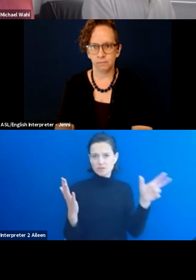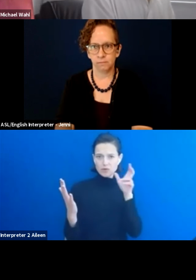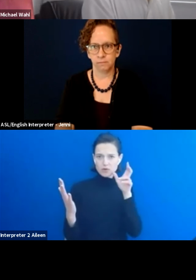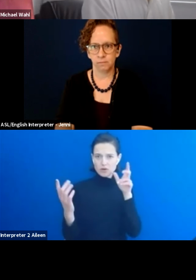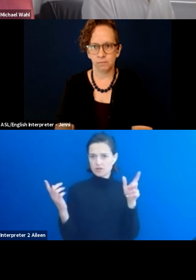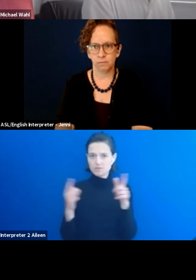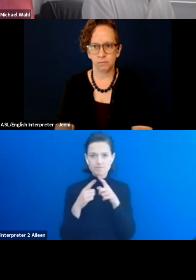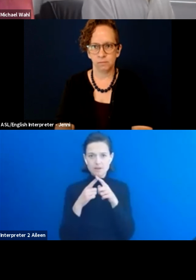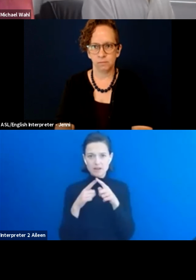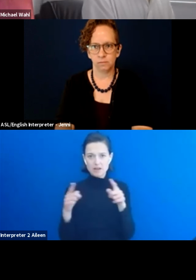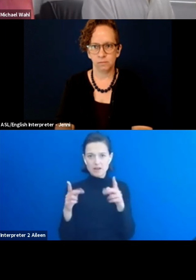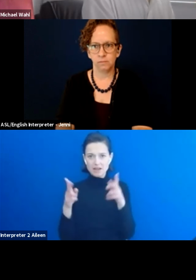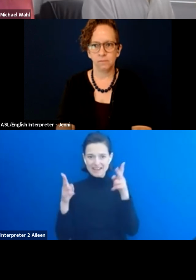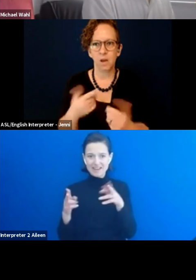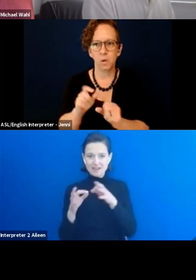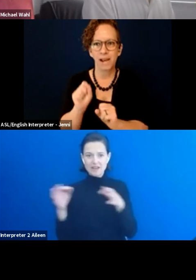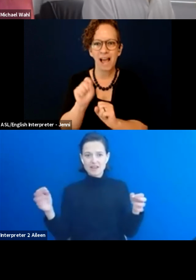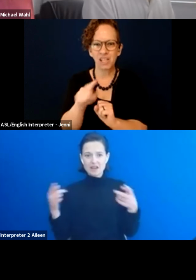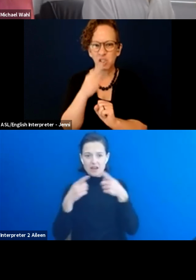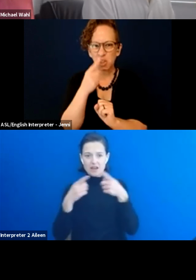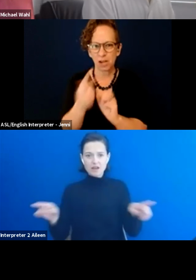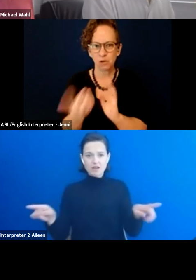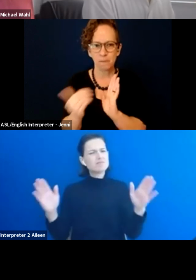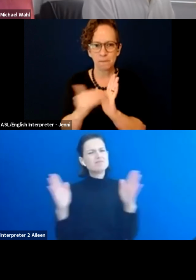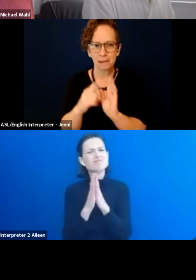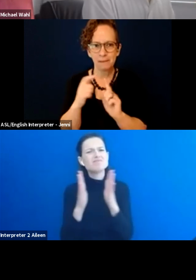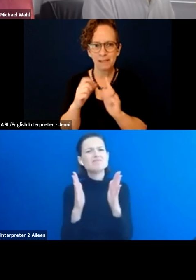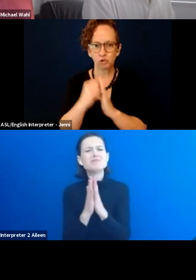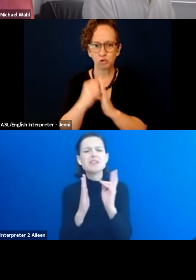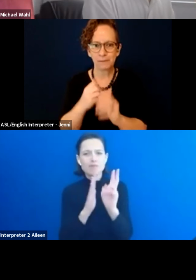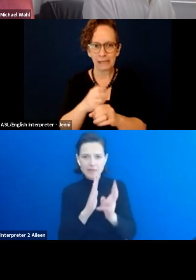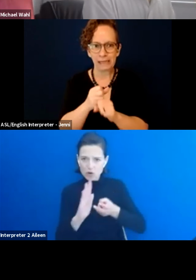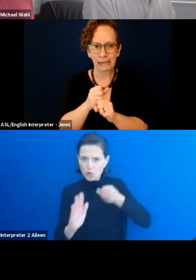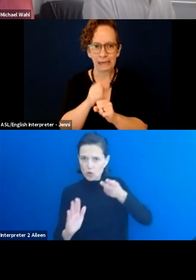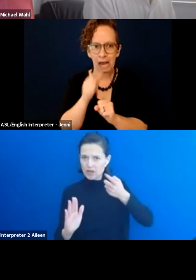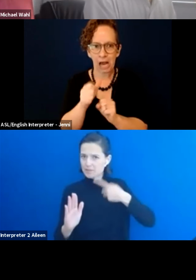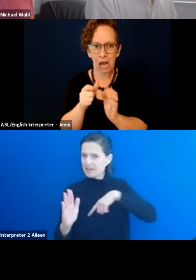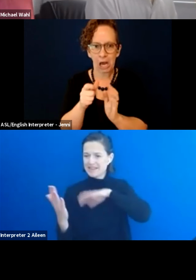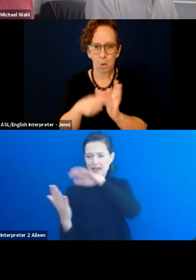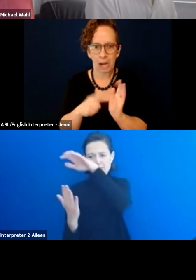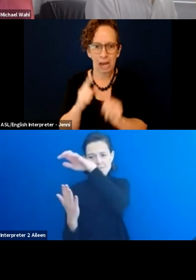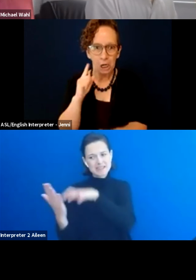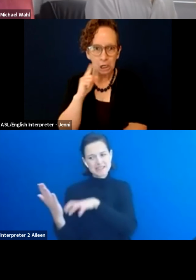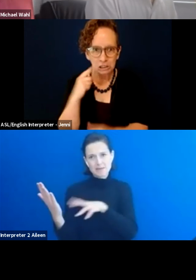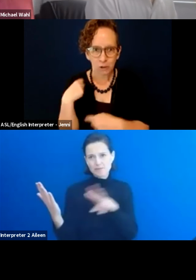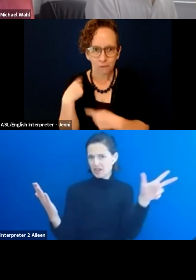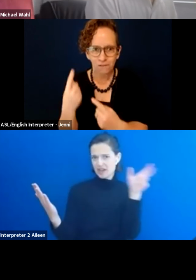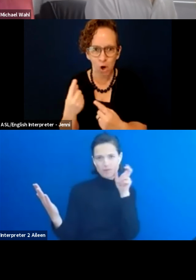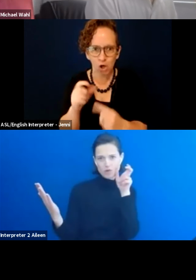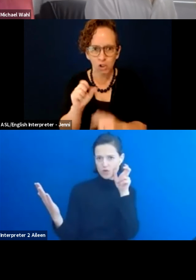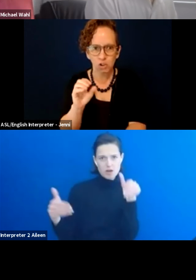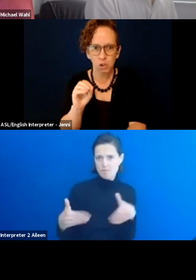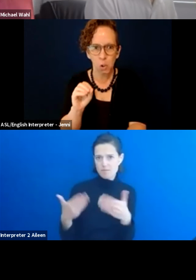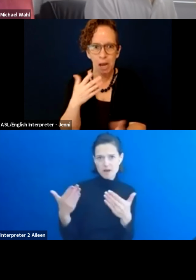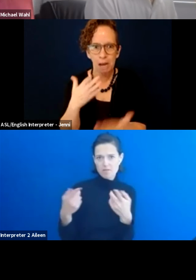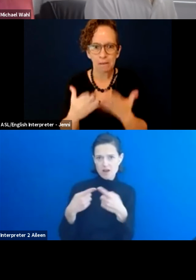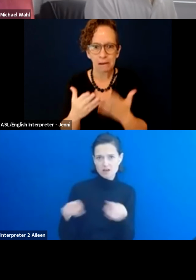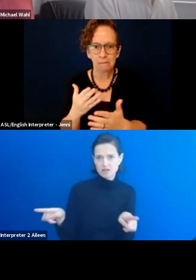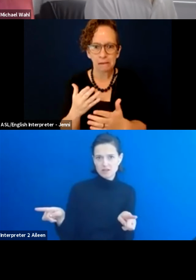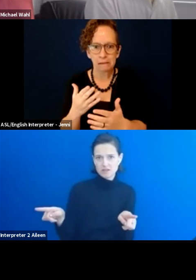I would like to place the question, please, to repeat it, because the script I was getting is not the one what I heard so far. So I make it then the